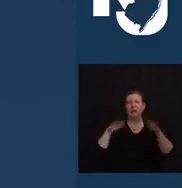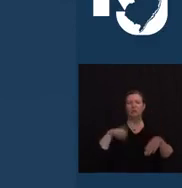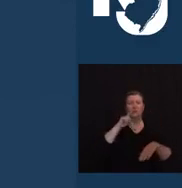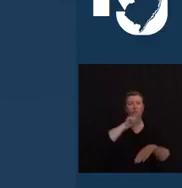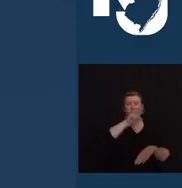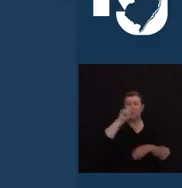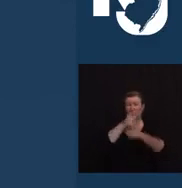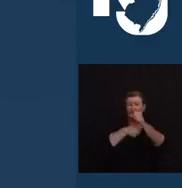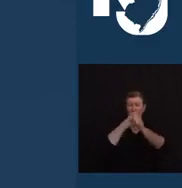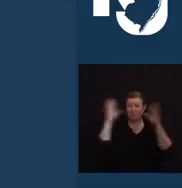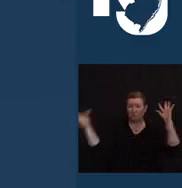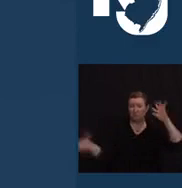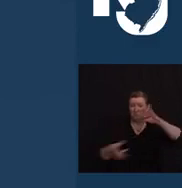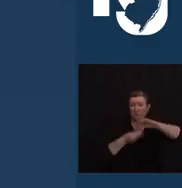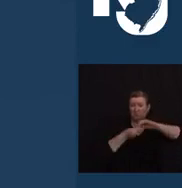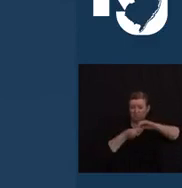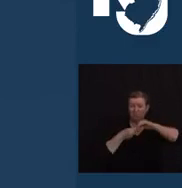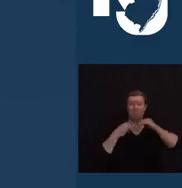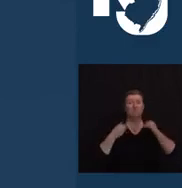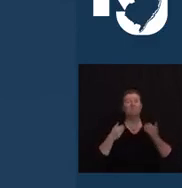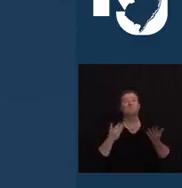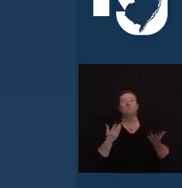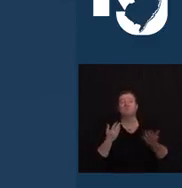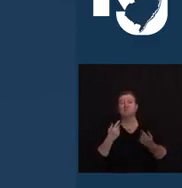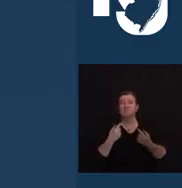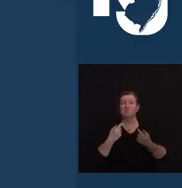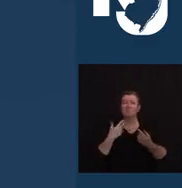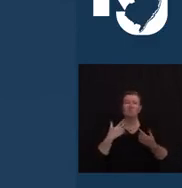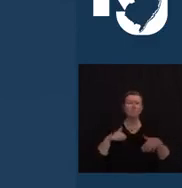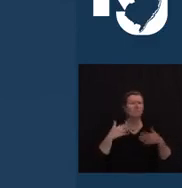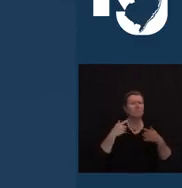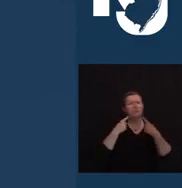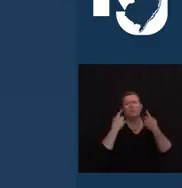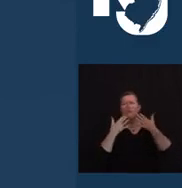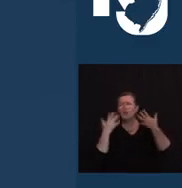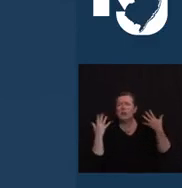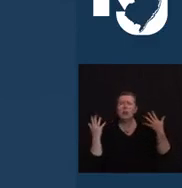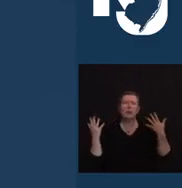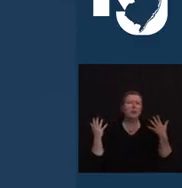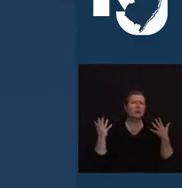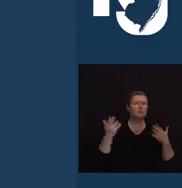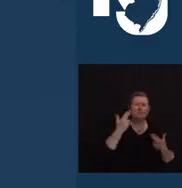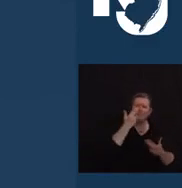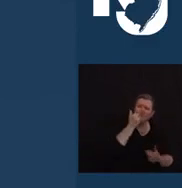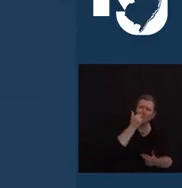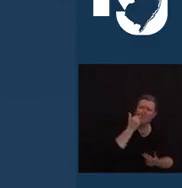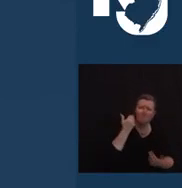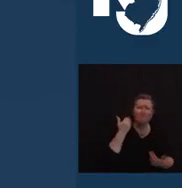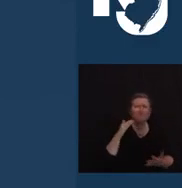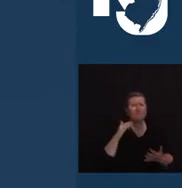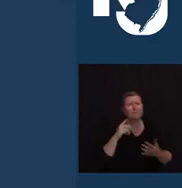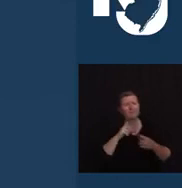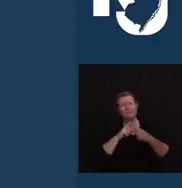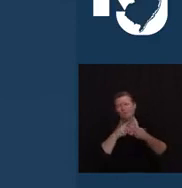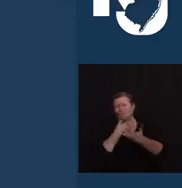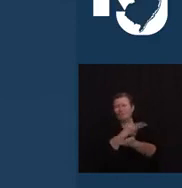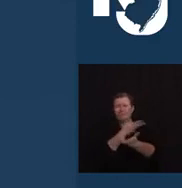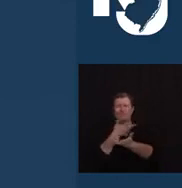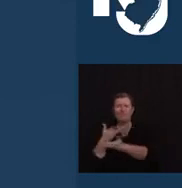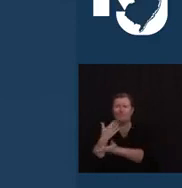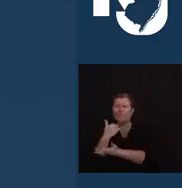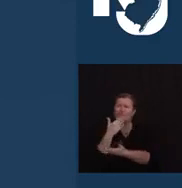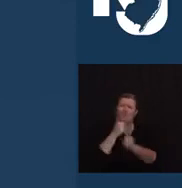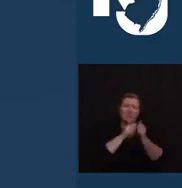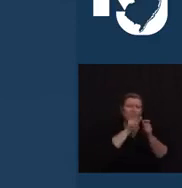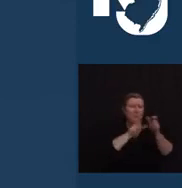to reach and work across the aisle, essentially to put people before politics. Later this week, our flags will also